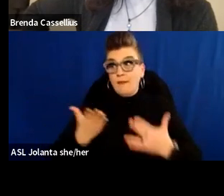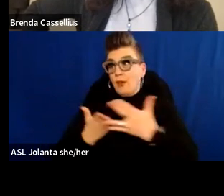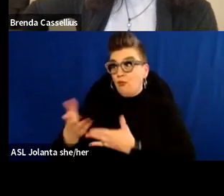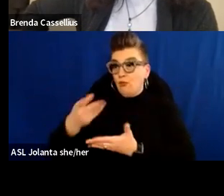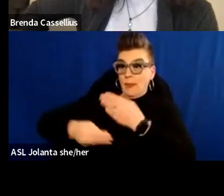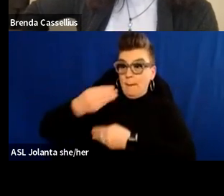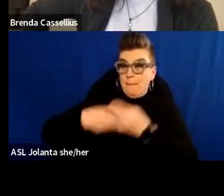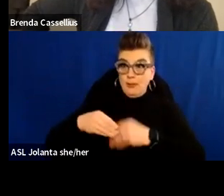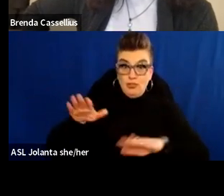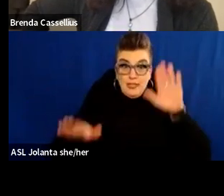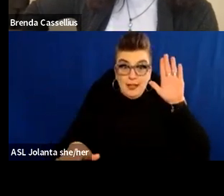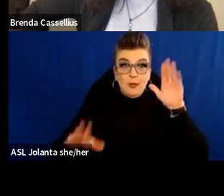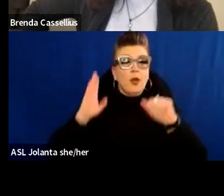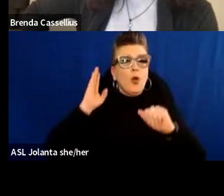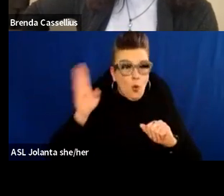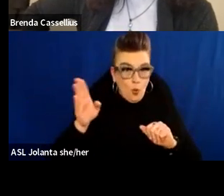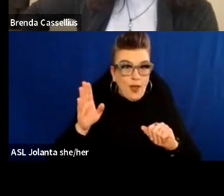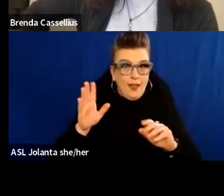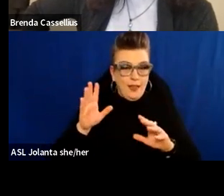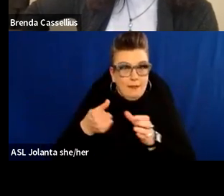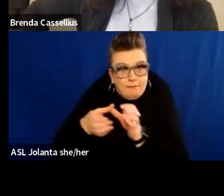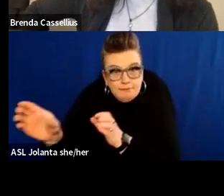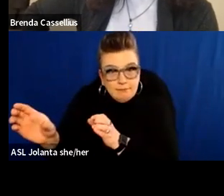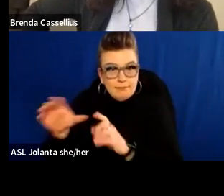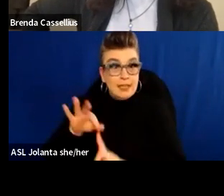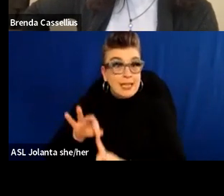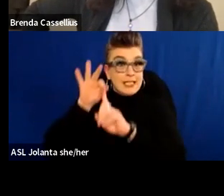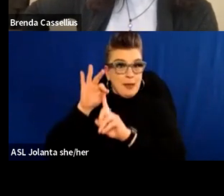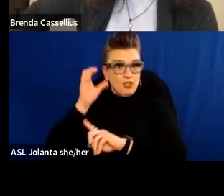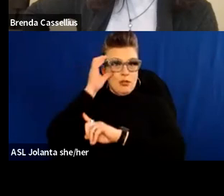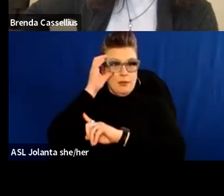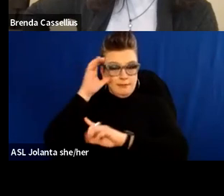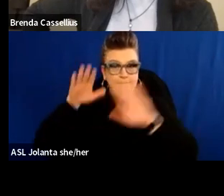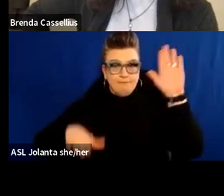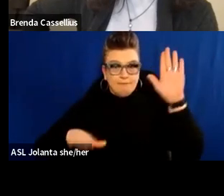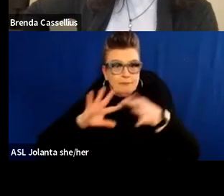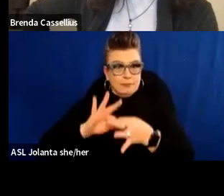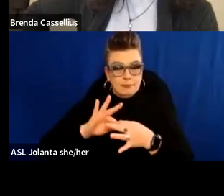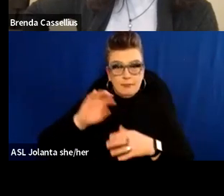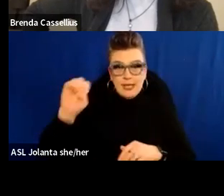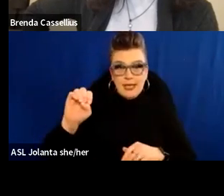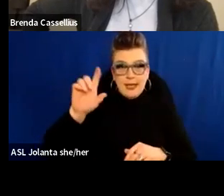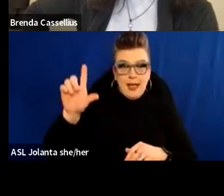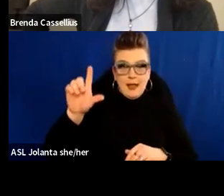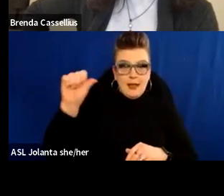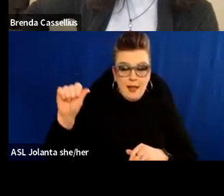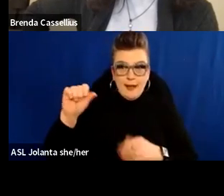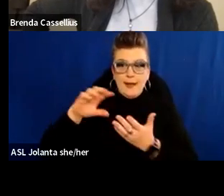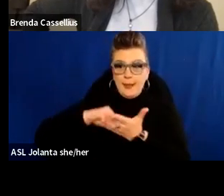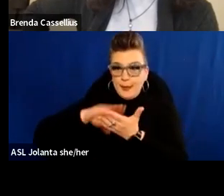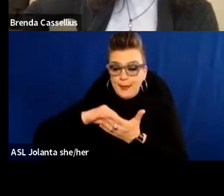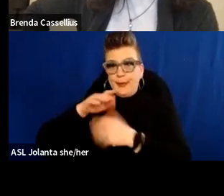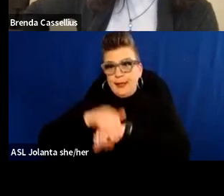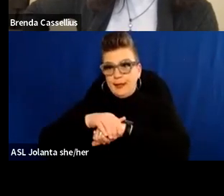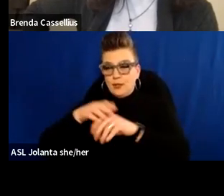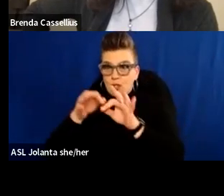a special hearing on our english language learners and our special education learners um to be able to talk